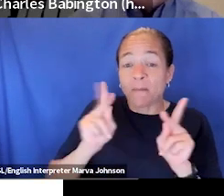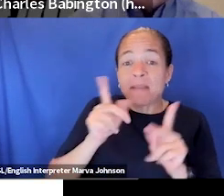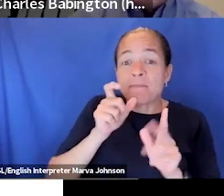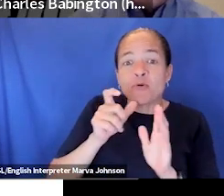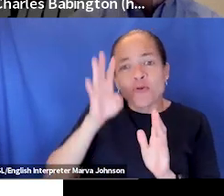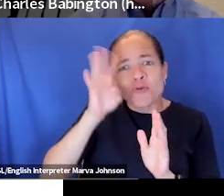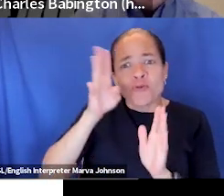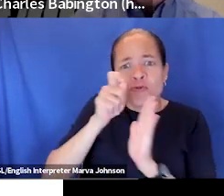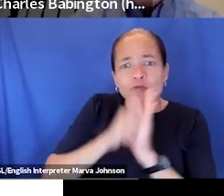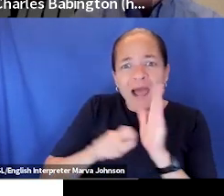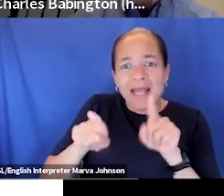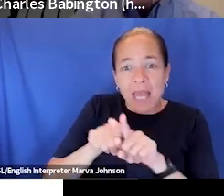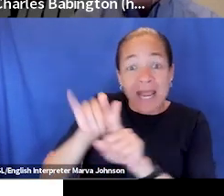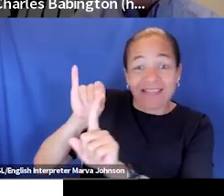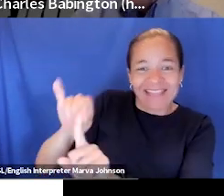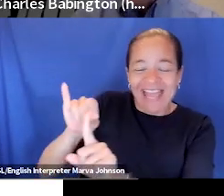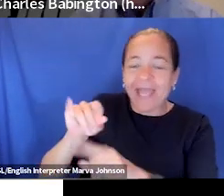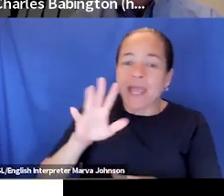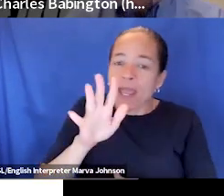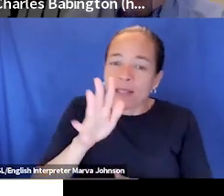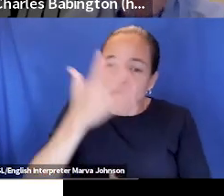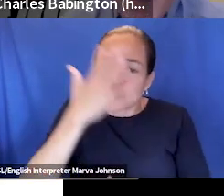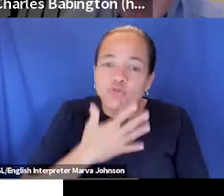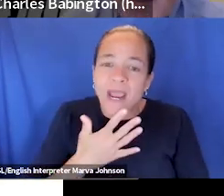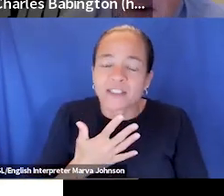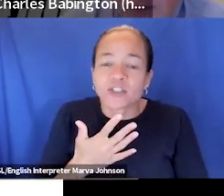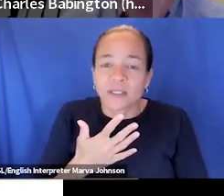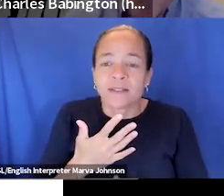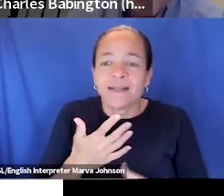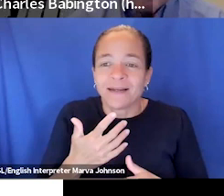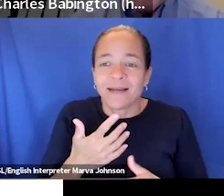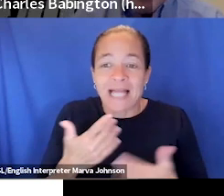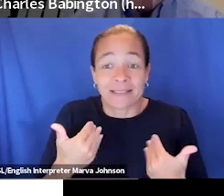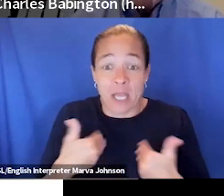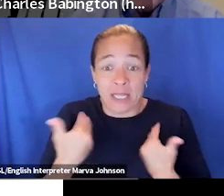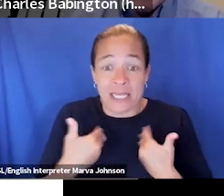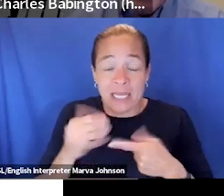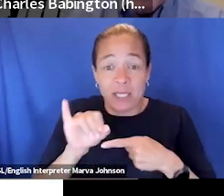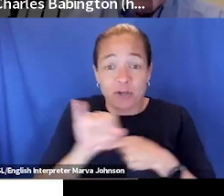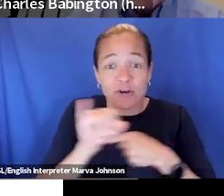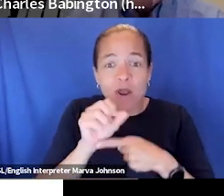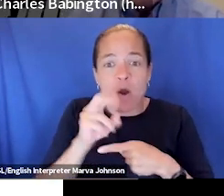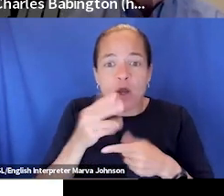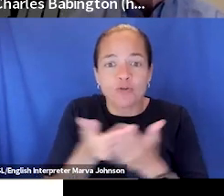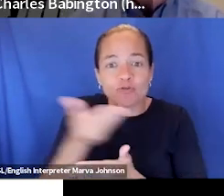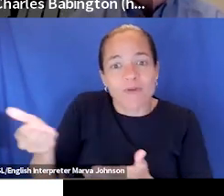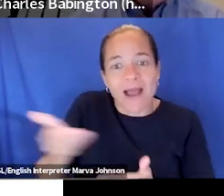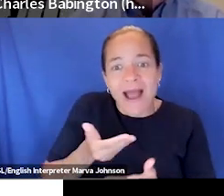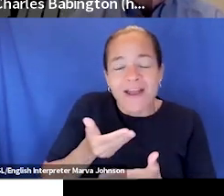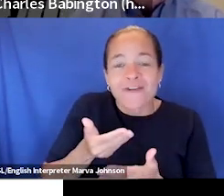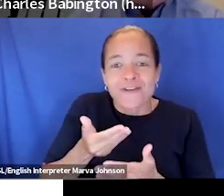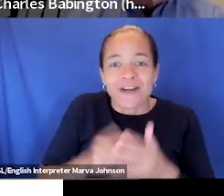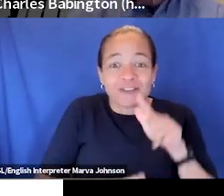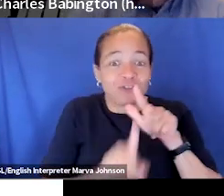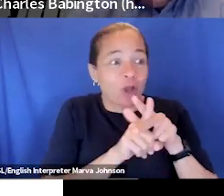and think, and tragically, I think maybe there's a young intern or newly hired person out of college that goes to this firm and sees this stuff